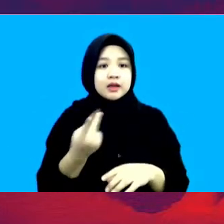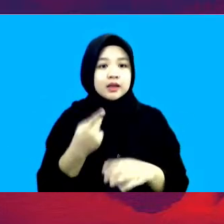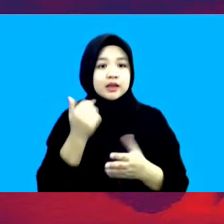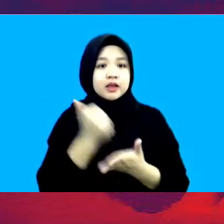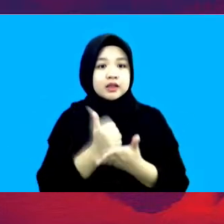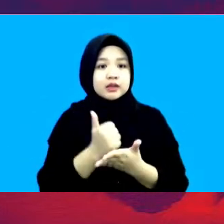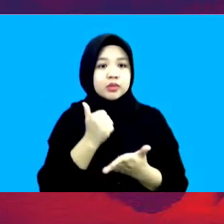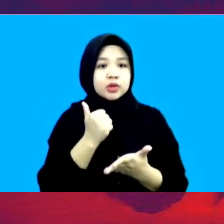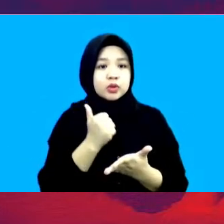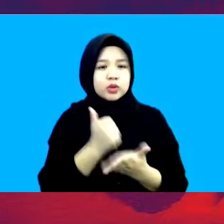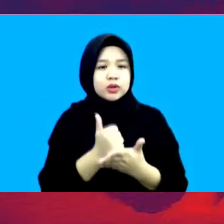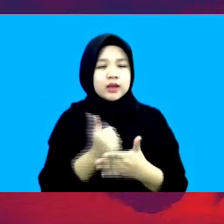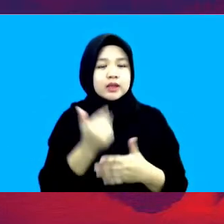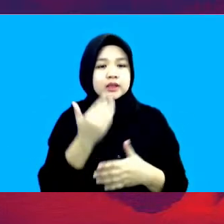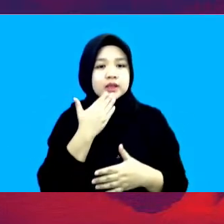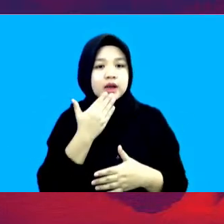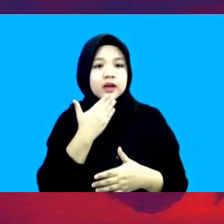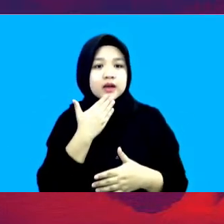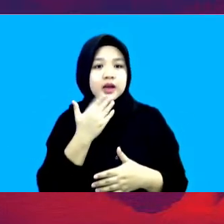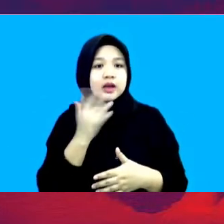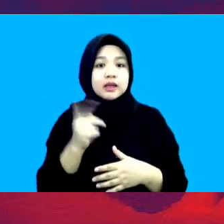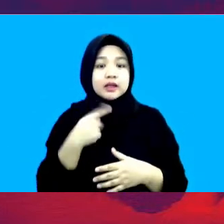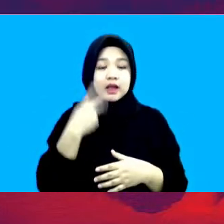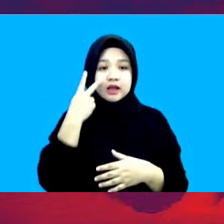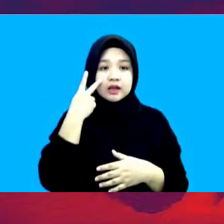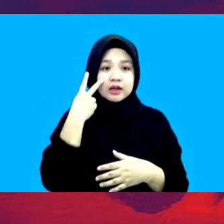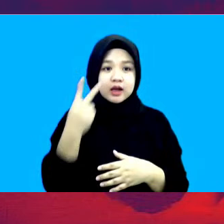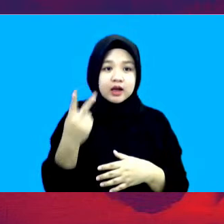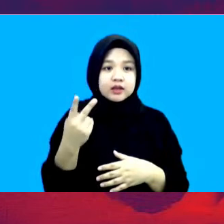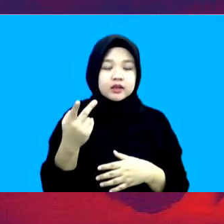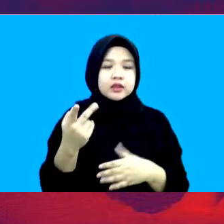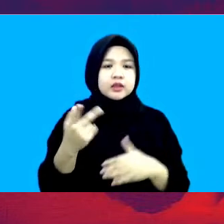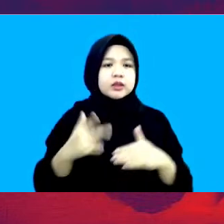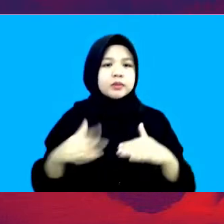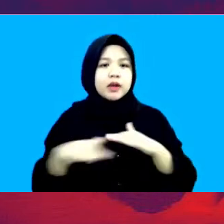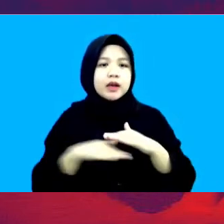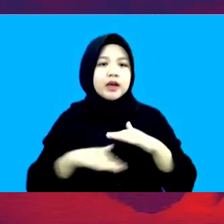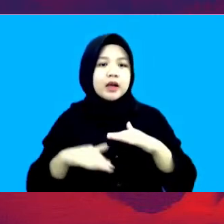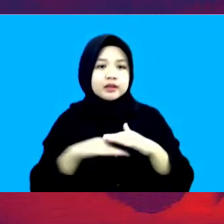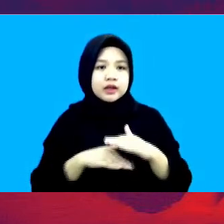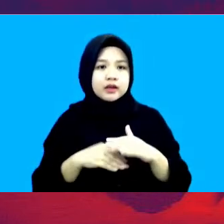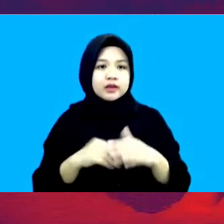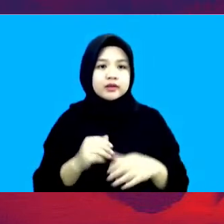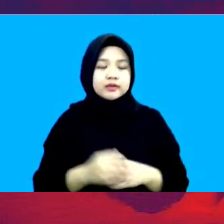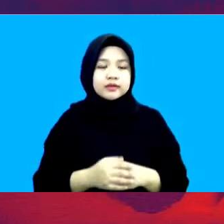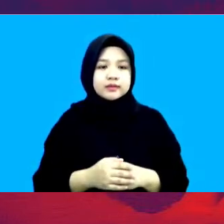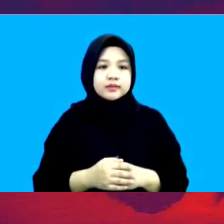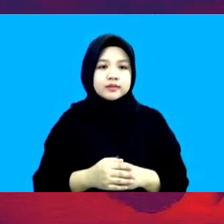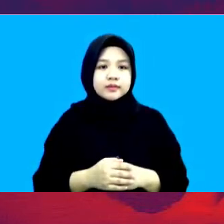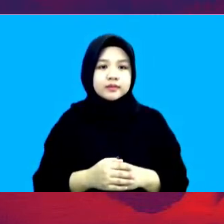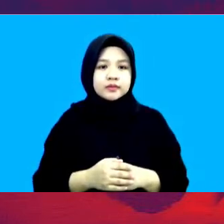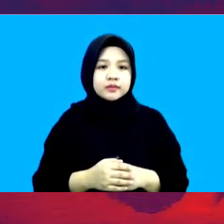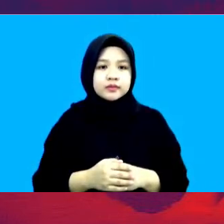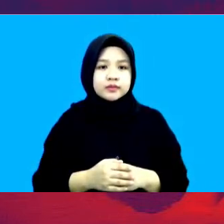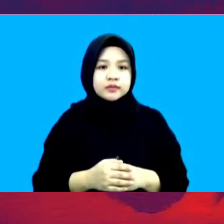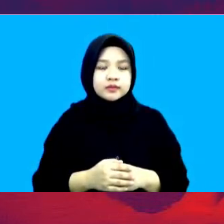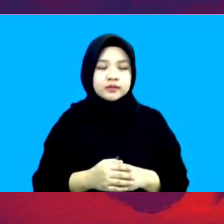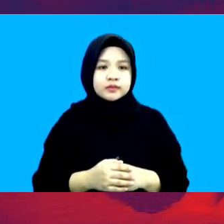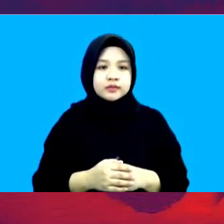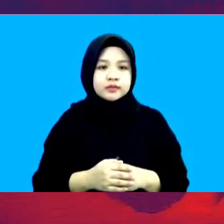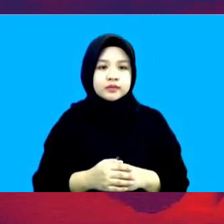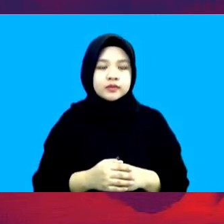It's pretty much agreed. And how do I know that? Because we wrote a paper recently that appeared in a journal which ranked all